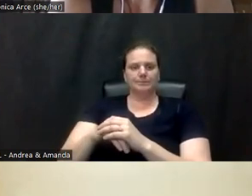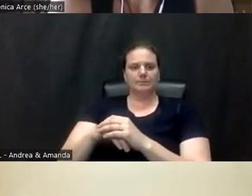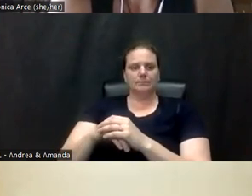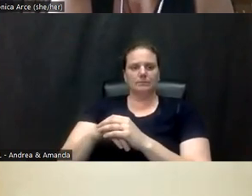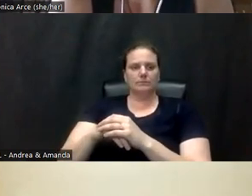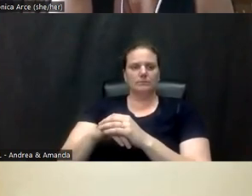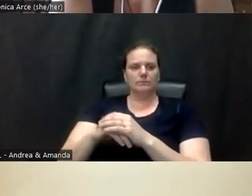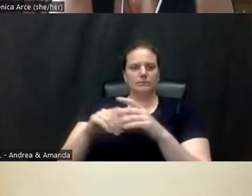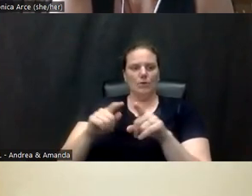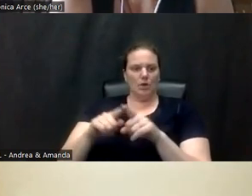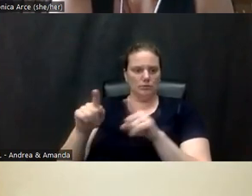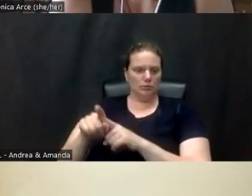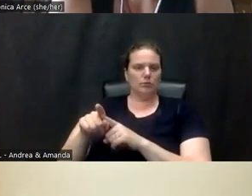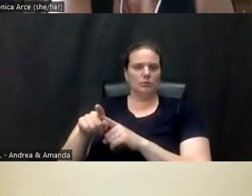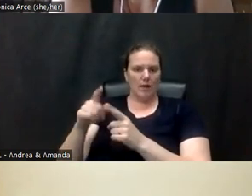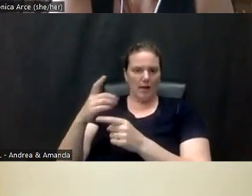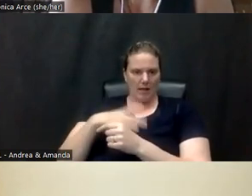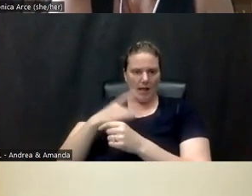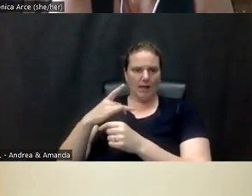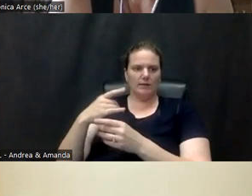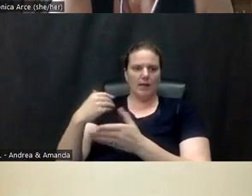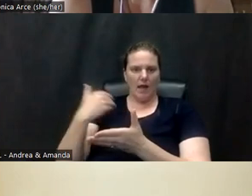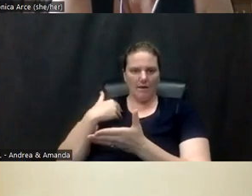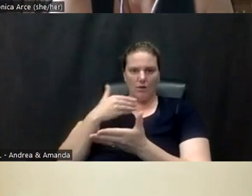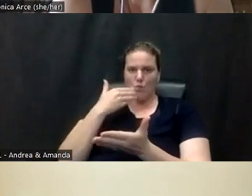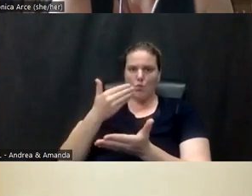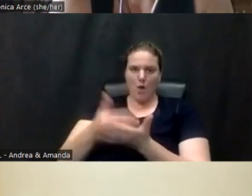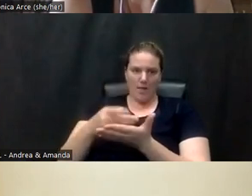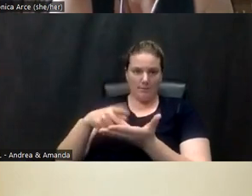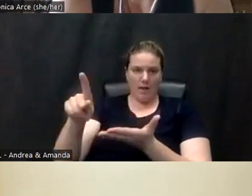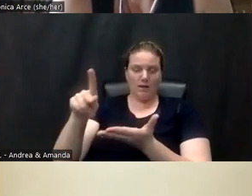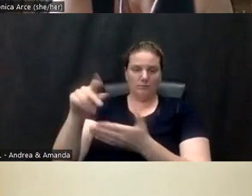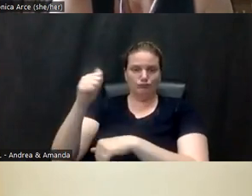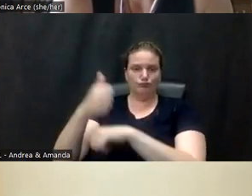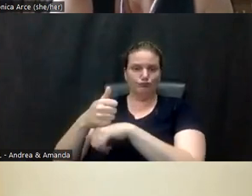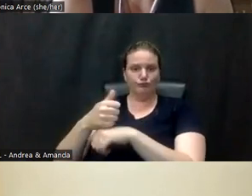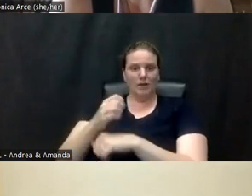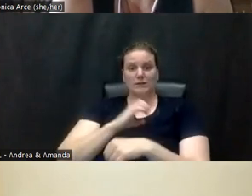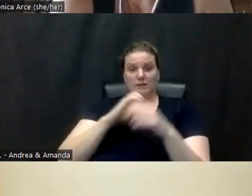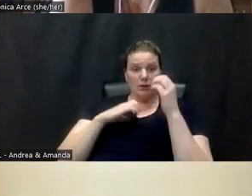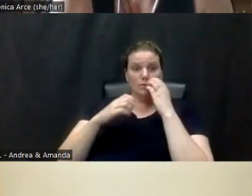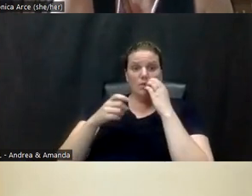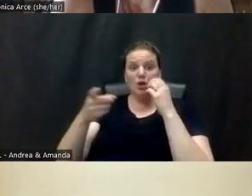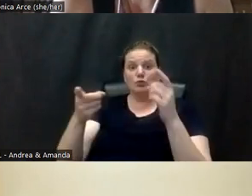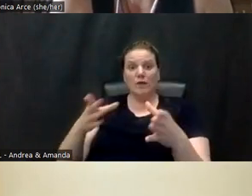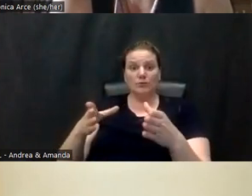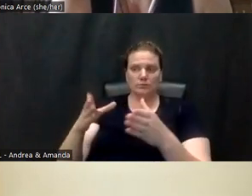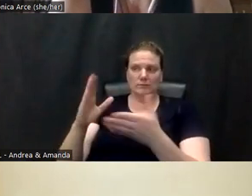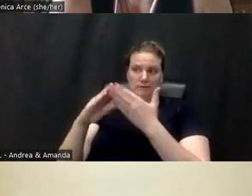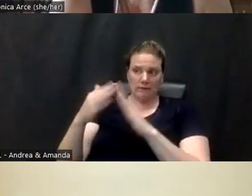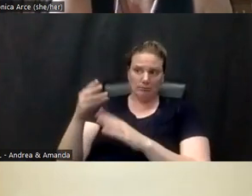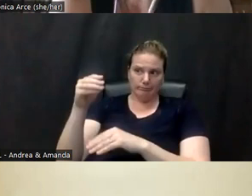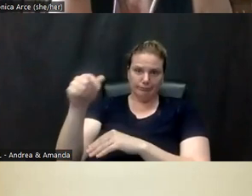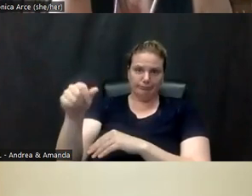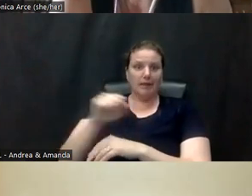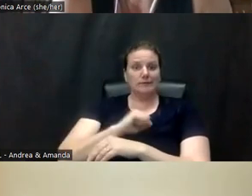I also really like that they have a well-paid established executive director paid by the city with city staffers